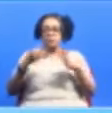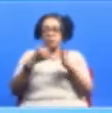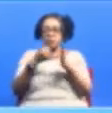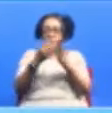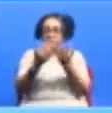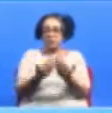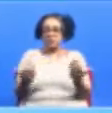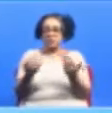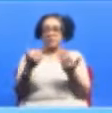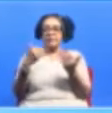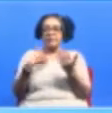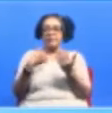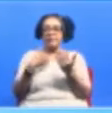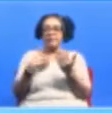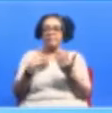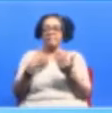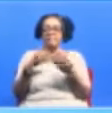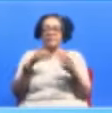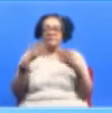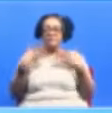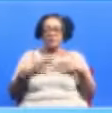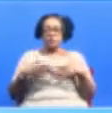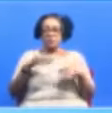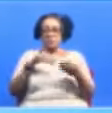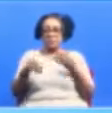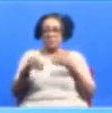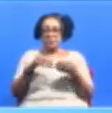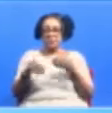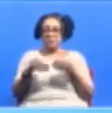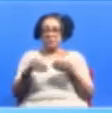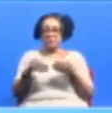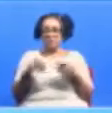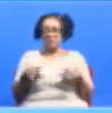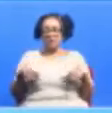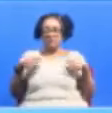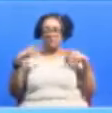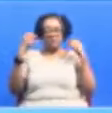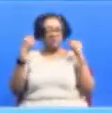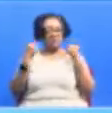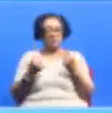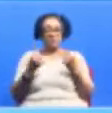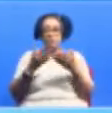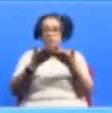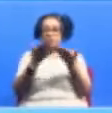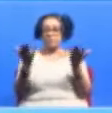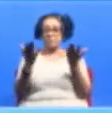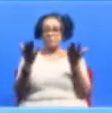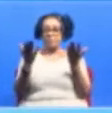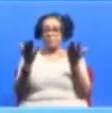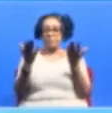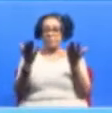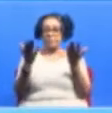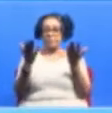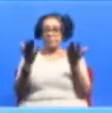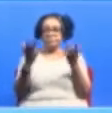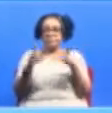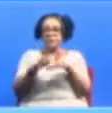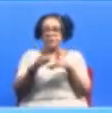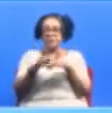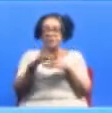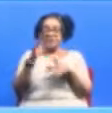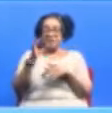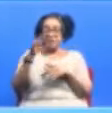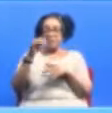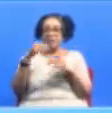strange physical disability. Life is nearly unbearable for them, to say the least. And as Fatma Bugu reports, they also